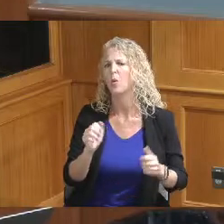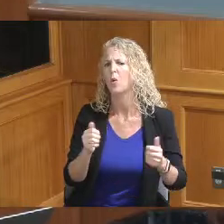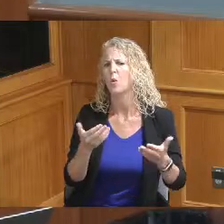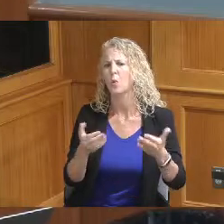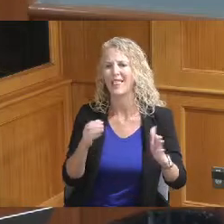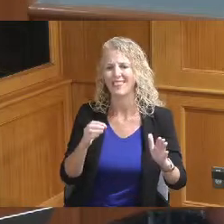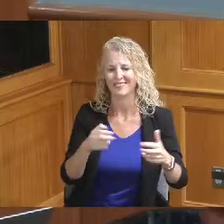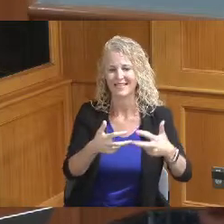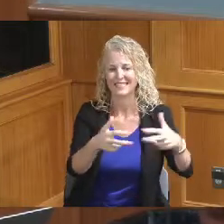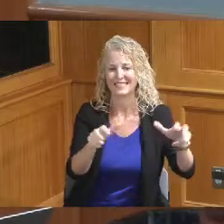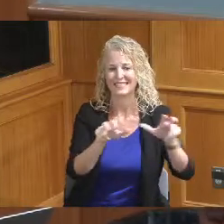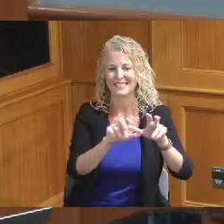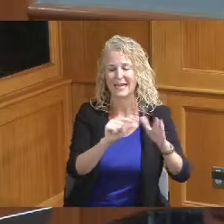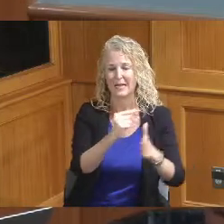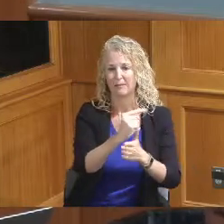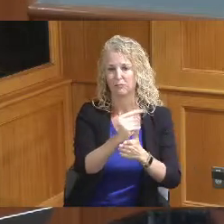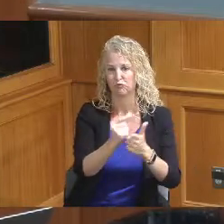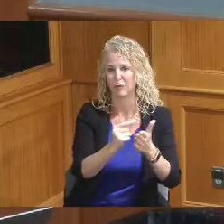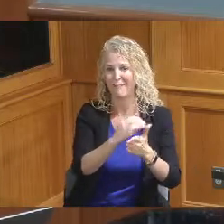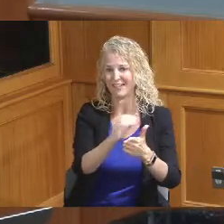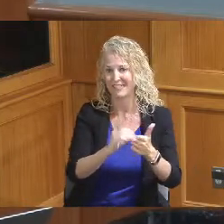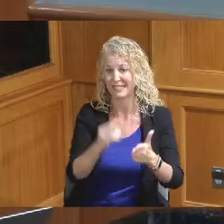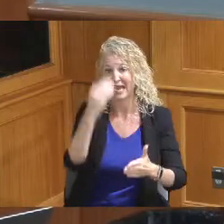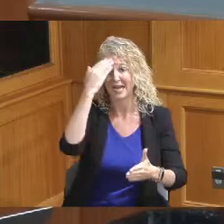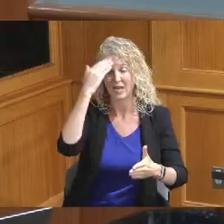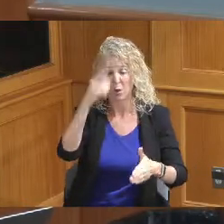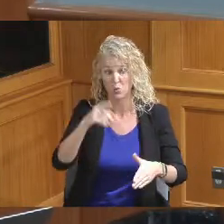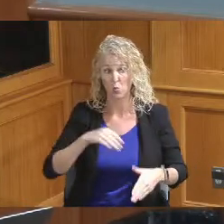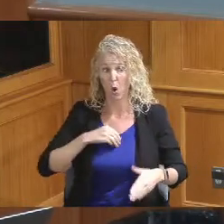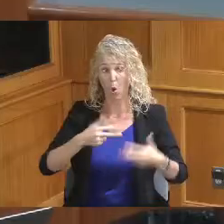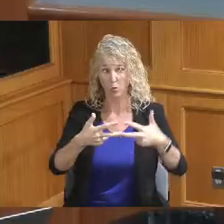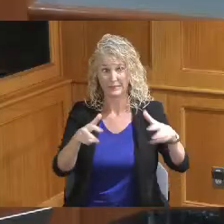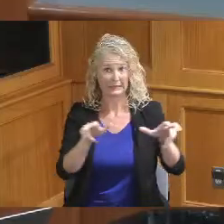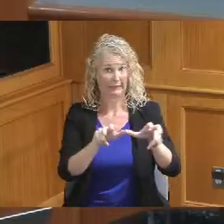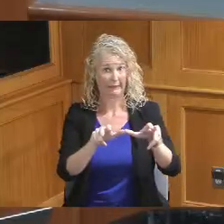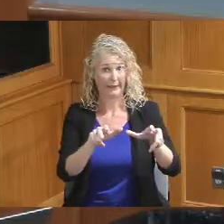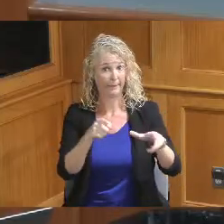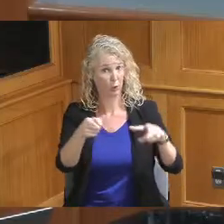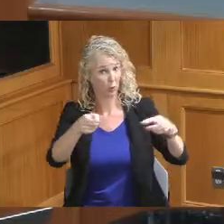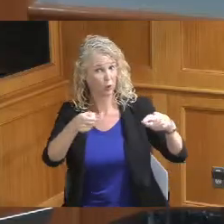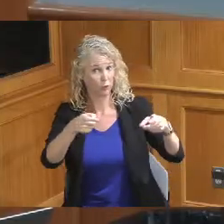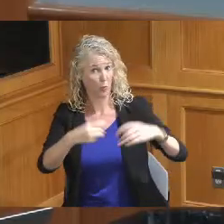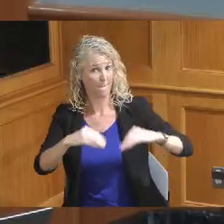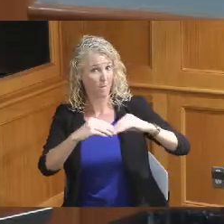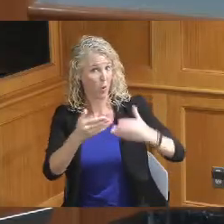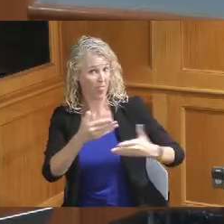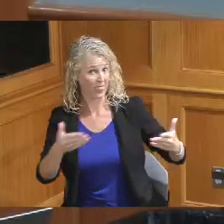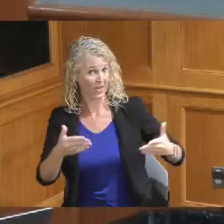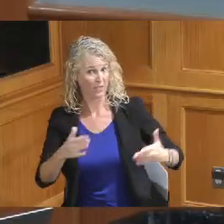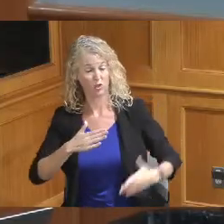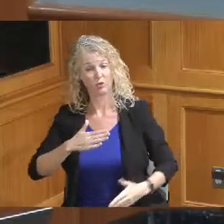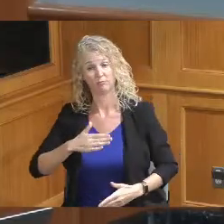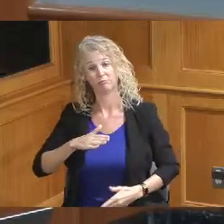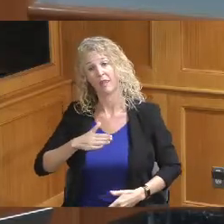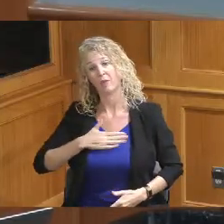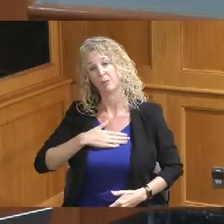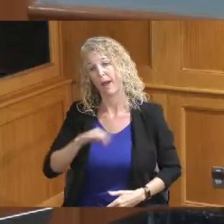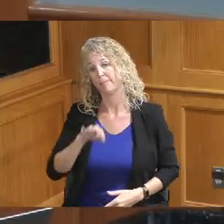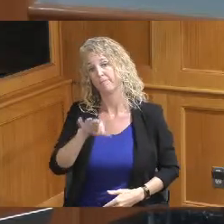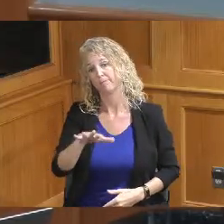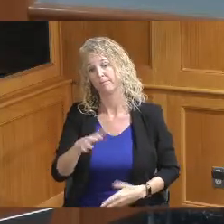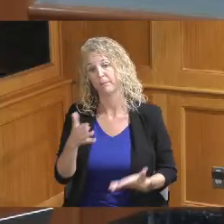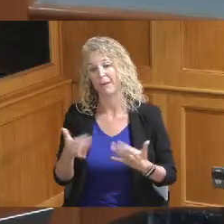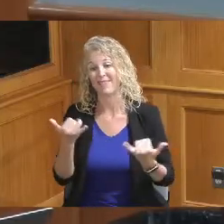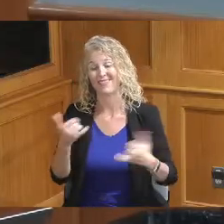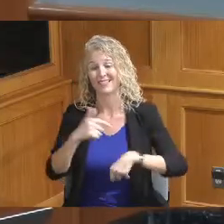too. I know you guys have more ownership of the stadium as far as control and stuff in regards to that this time